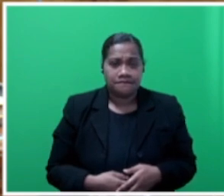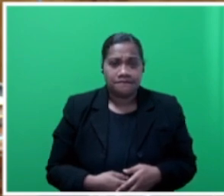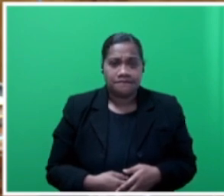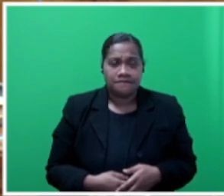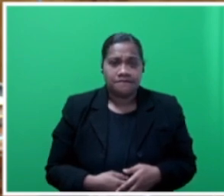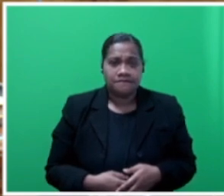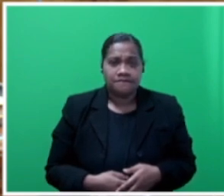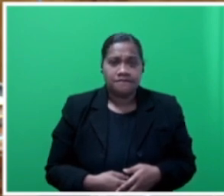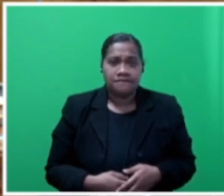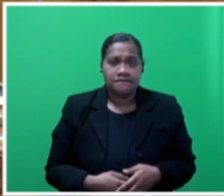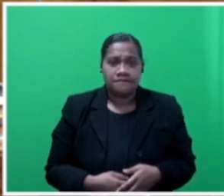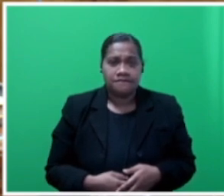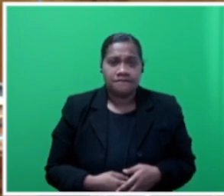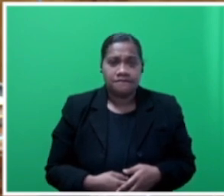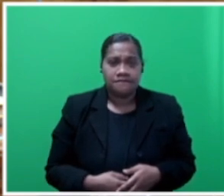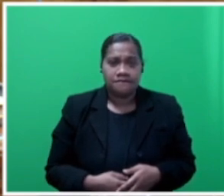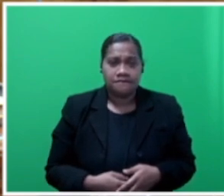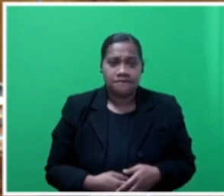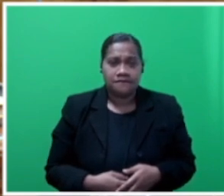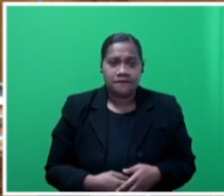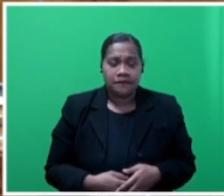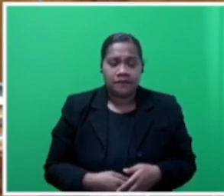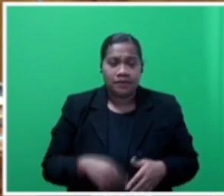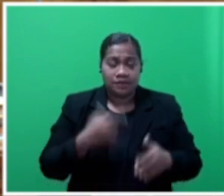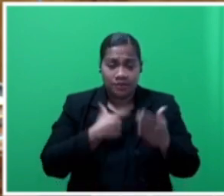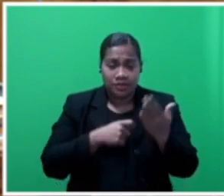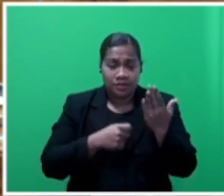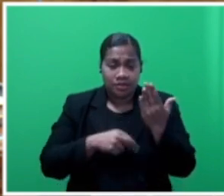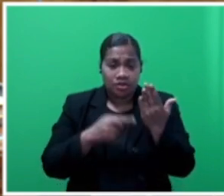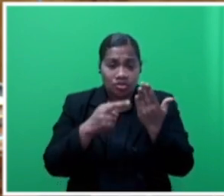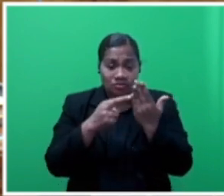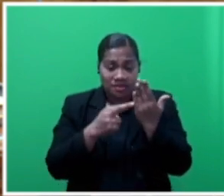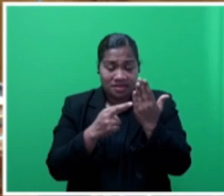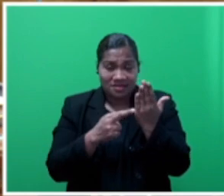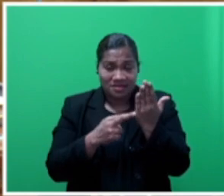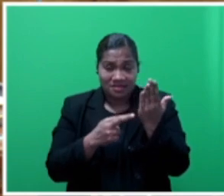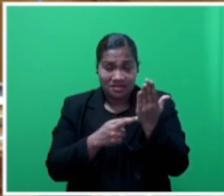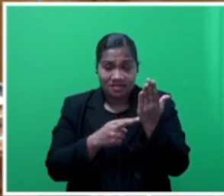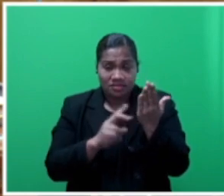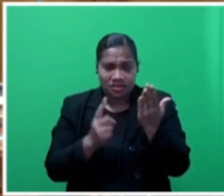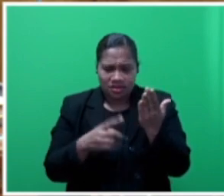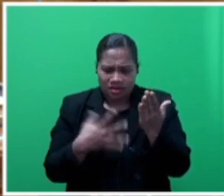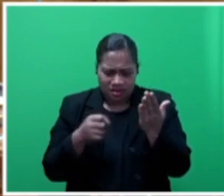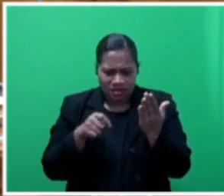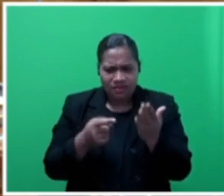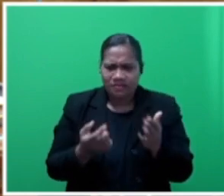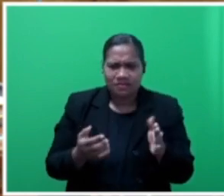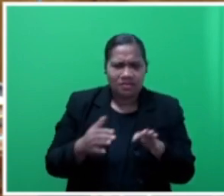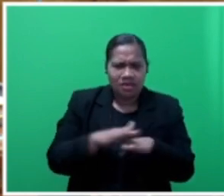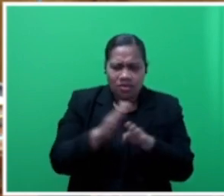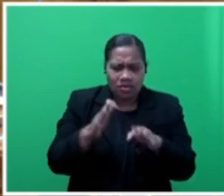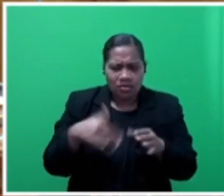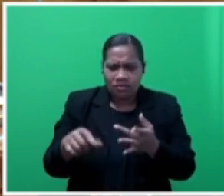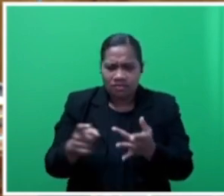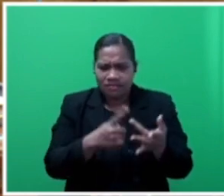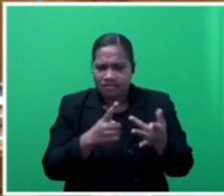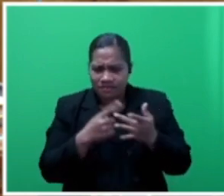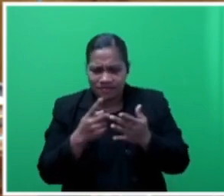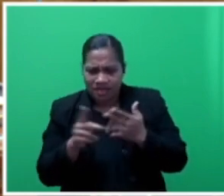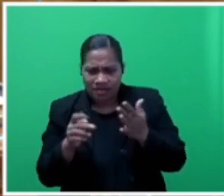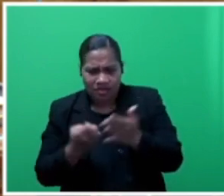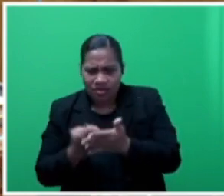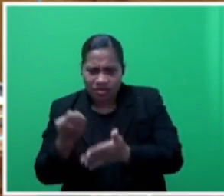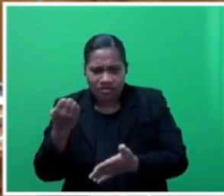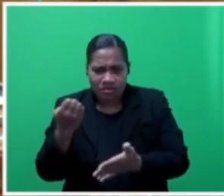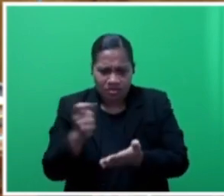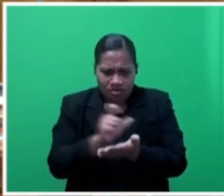major sectors of our economy. And we do not need to emphasize that in this august house.